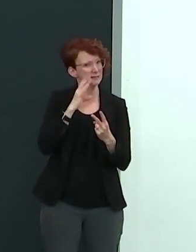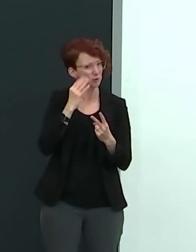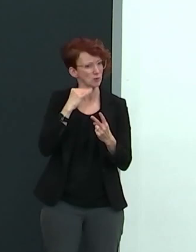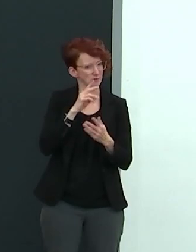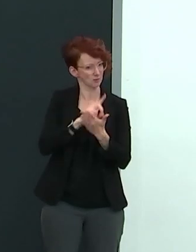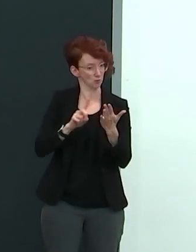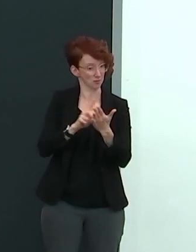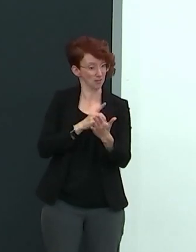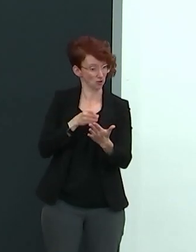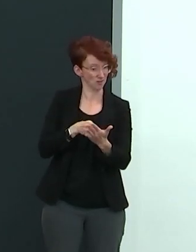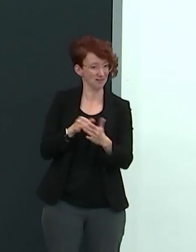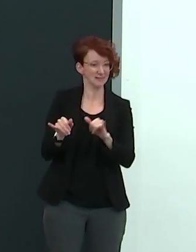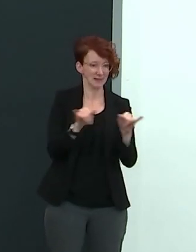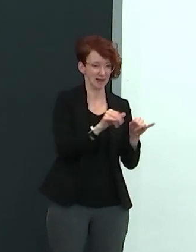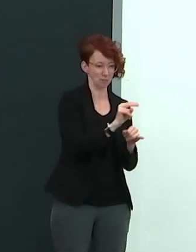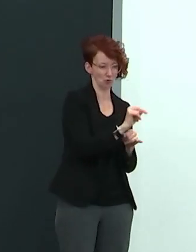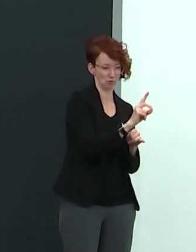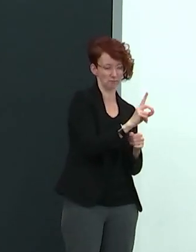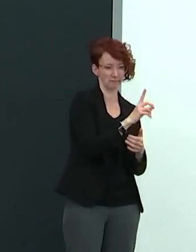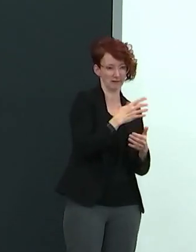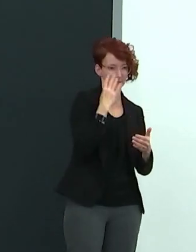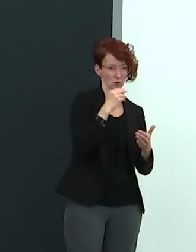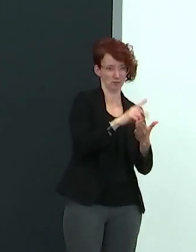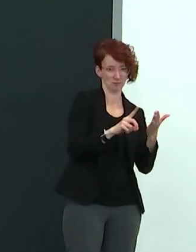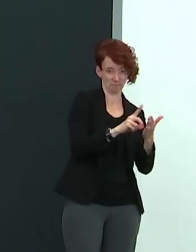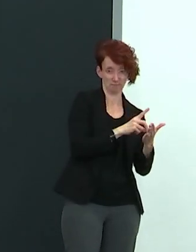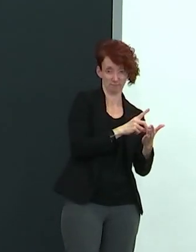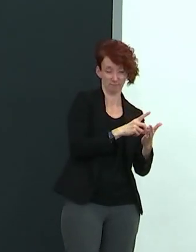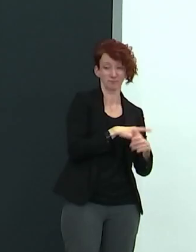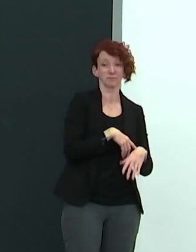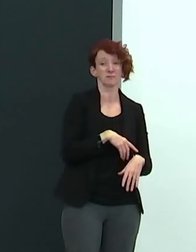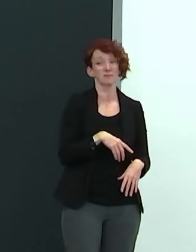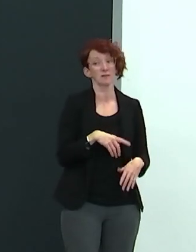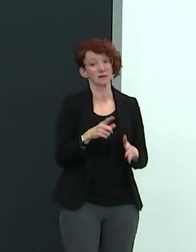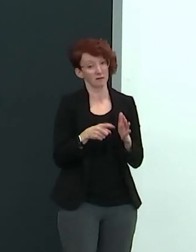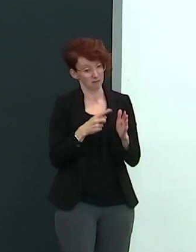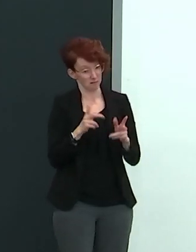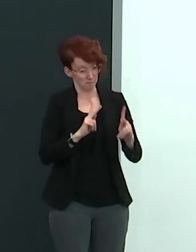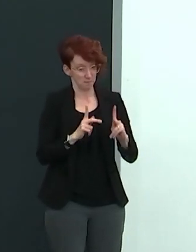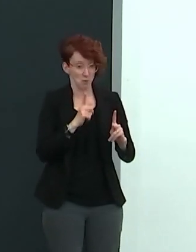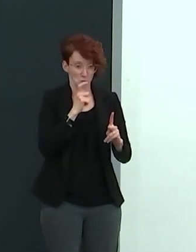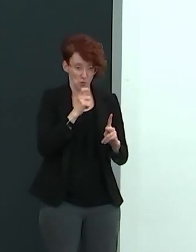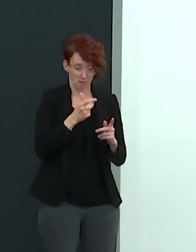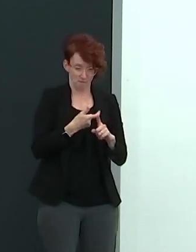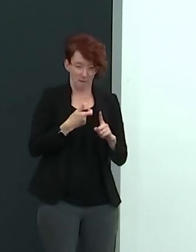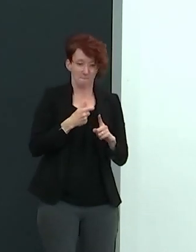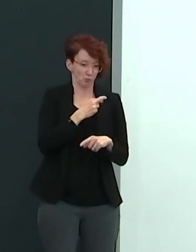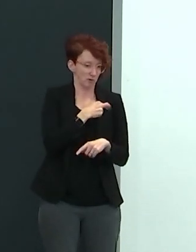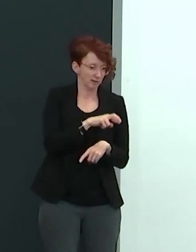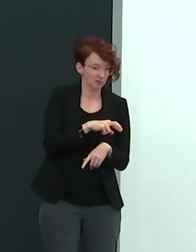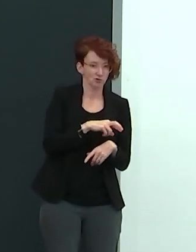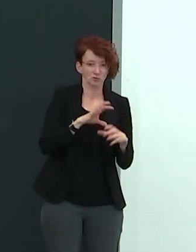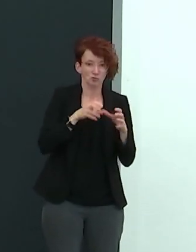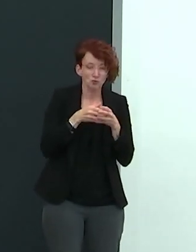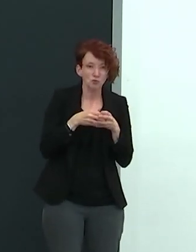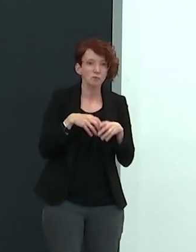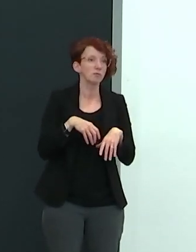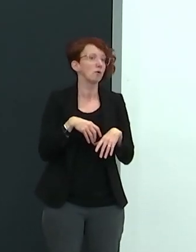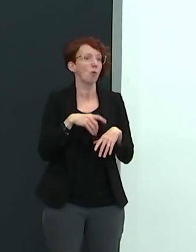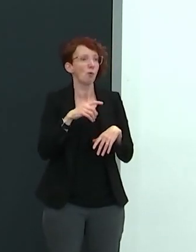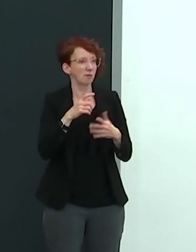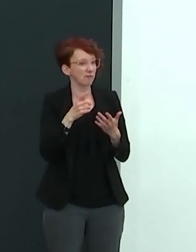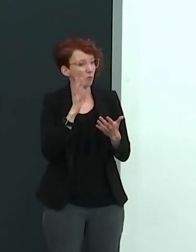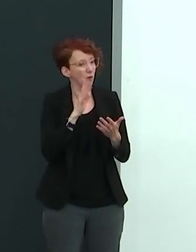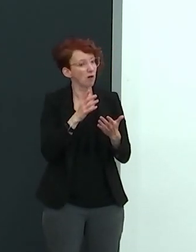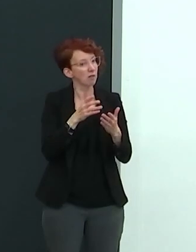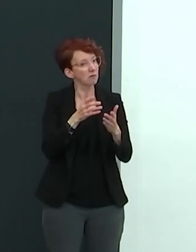encounter. Often individuals of a certain age, cultural, or religious affiliation need reasonable accommodations to help them